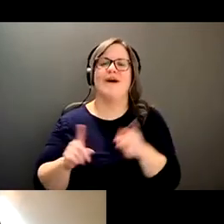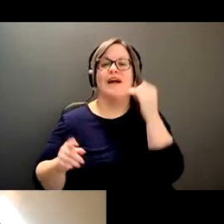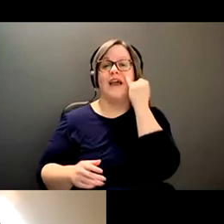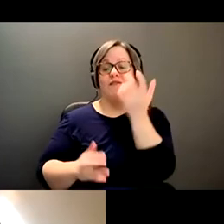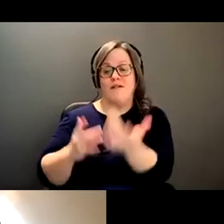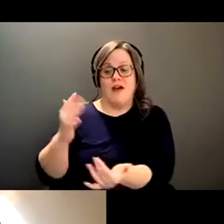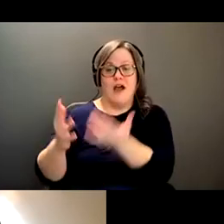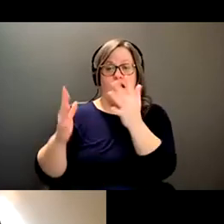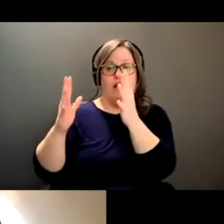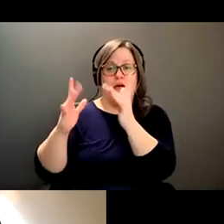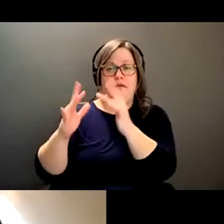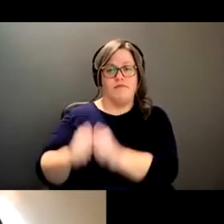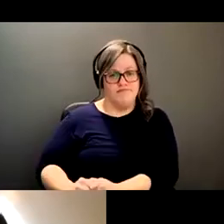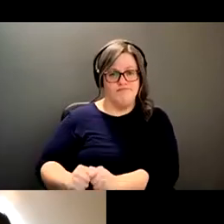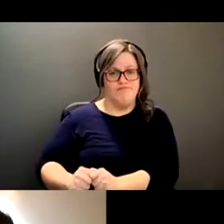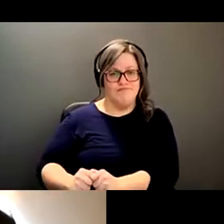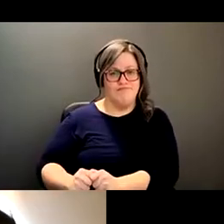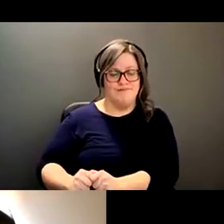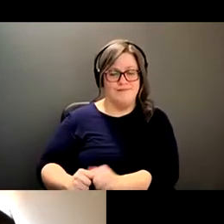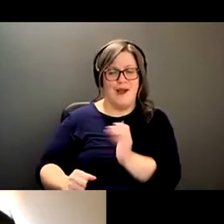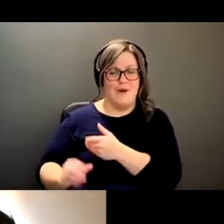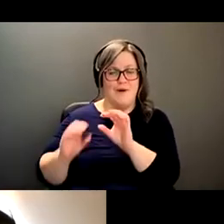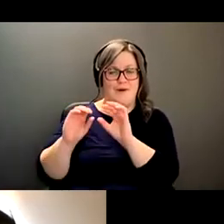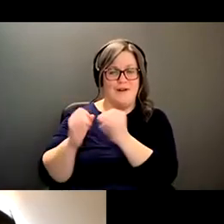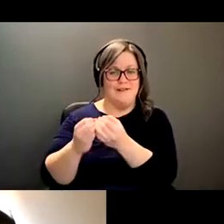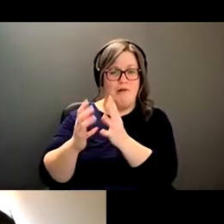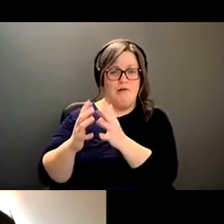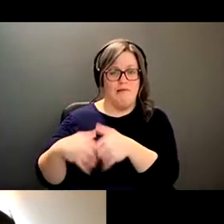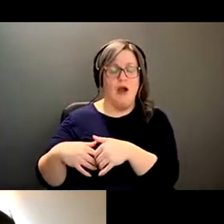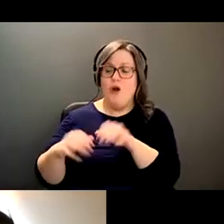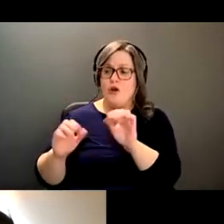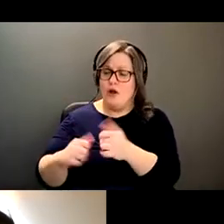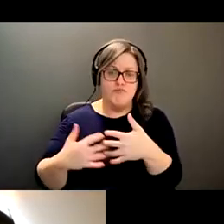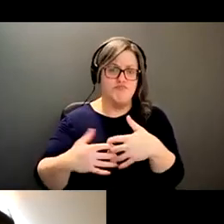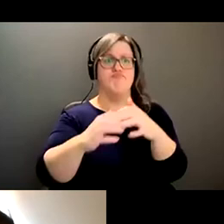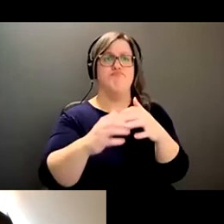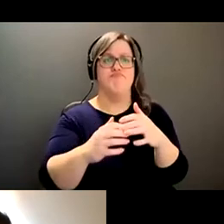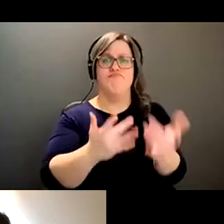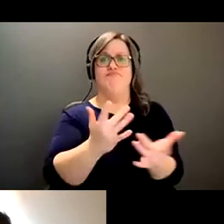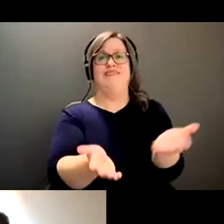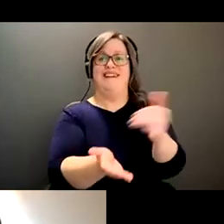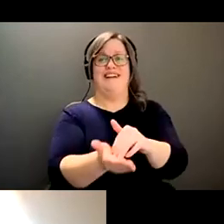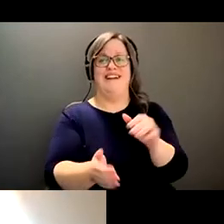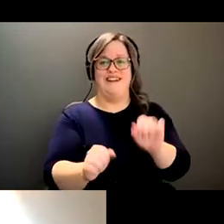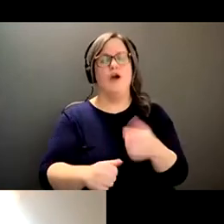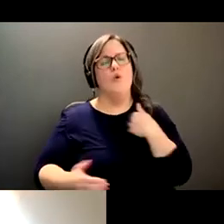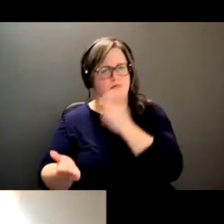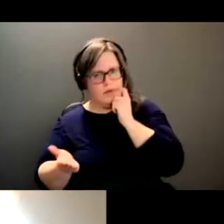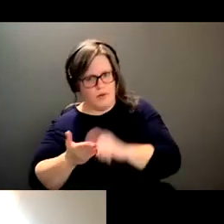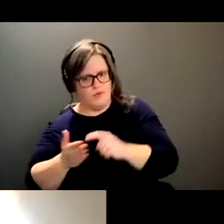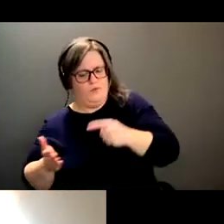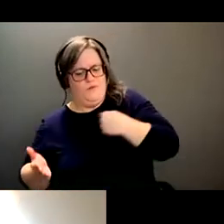it could always reemerge again, right? So there's this knowingness of like, we're doing this here, we're doing this now, we're doing this